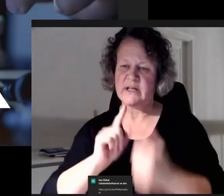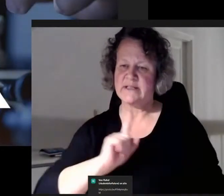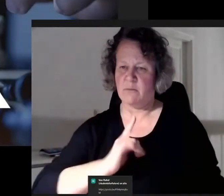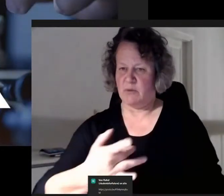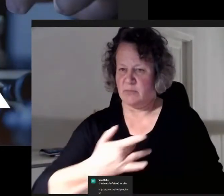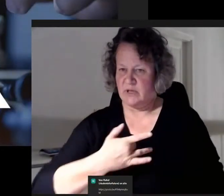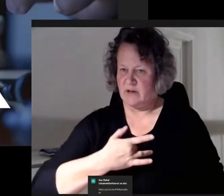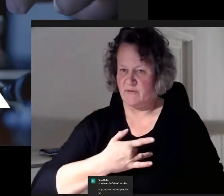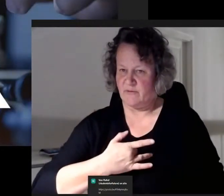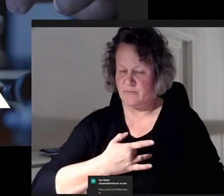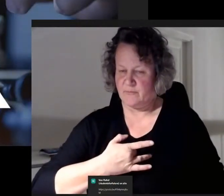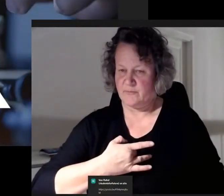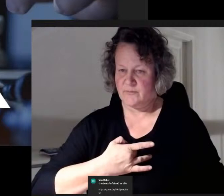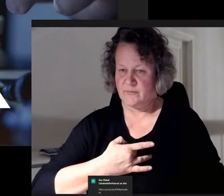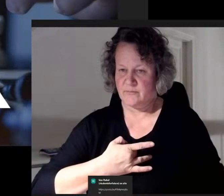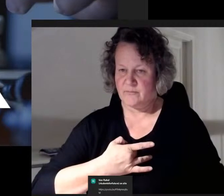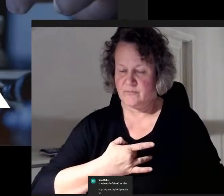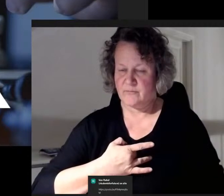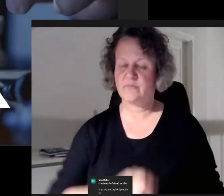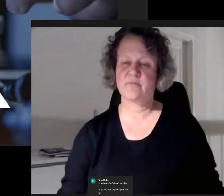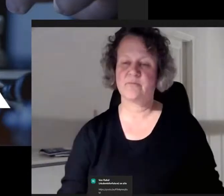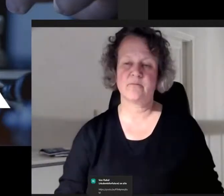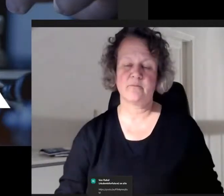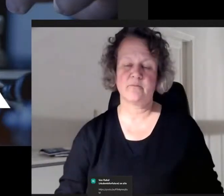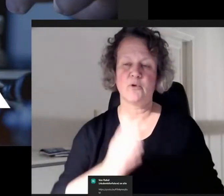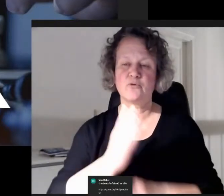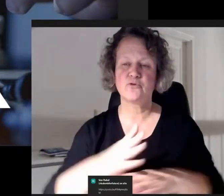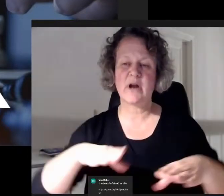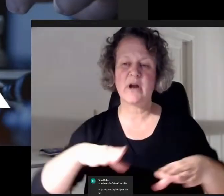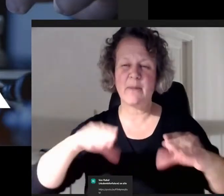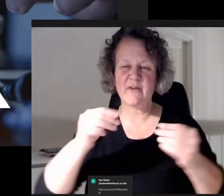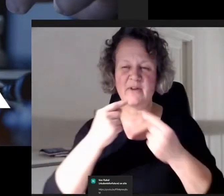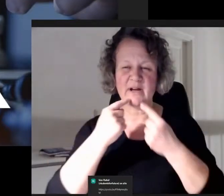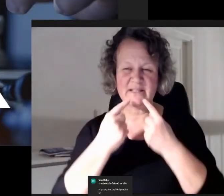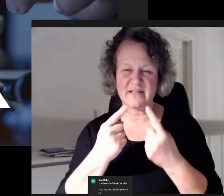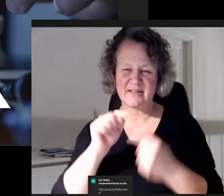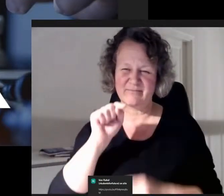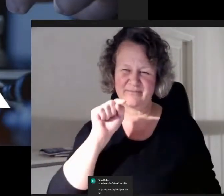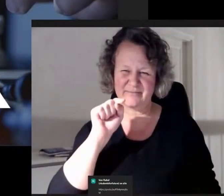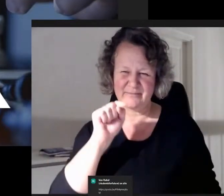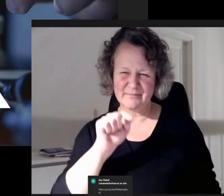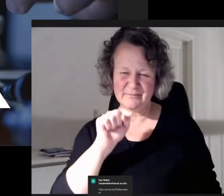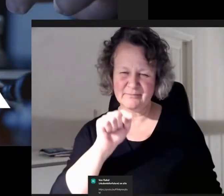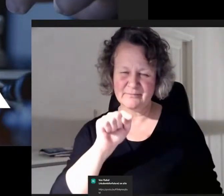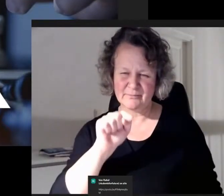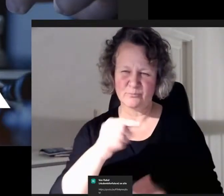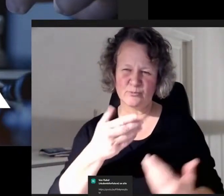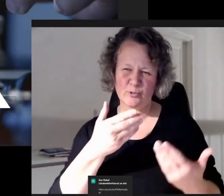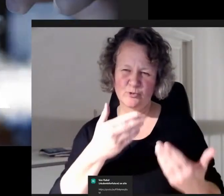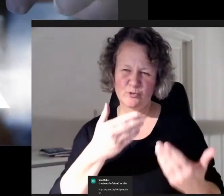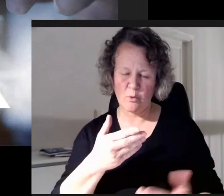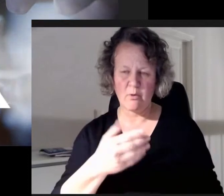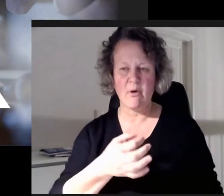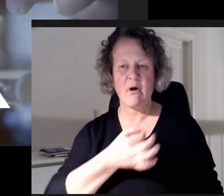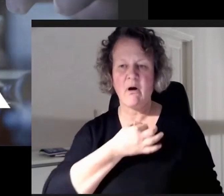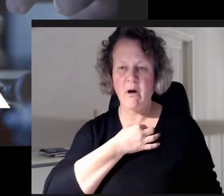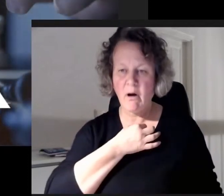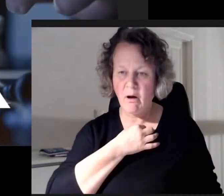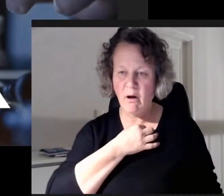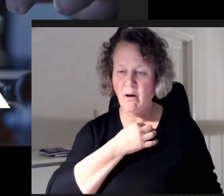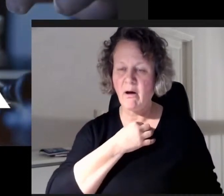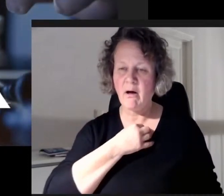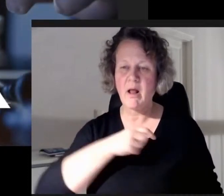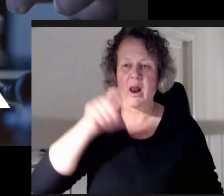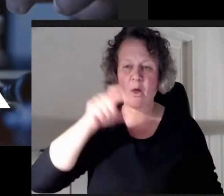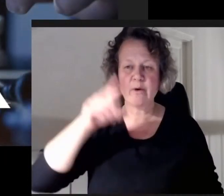me, which affect me directly. And as I said at the beginning, by this, you don't get